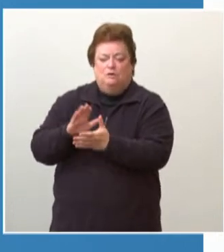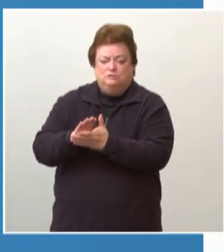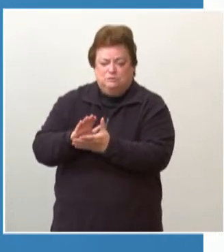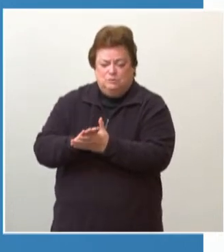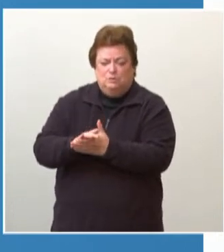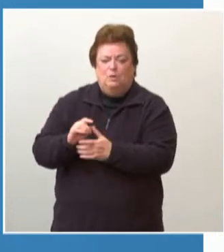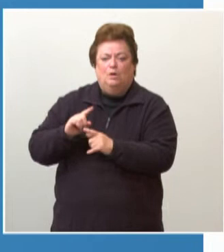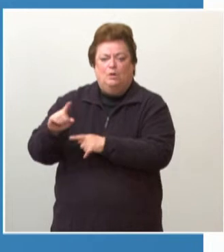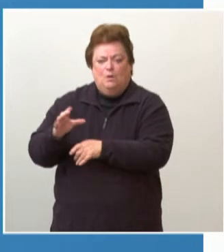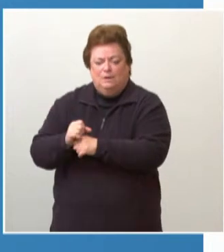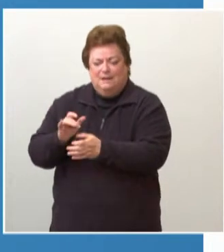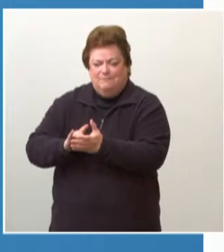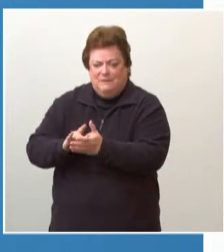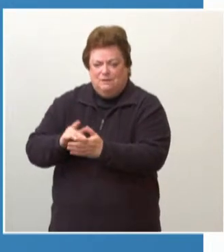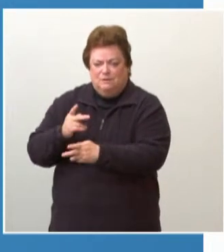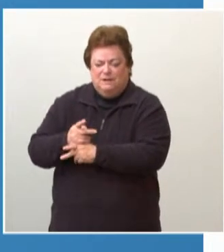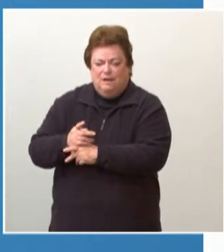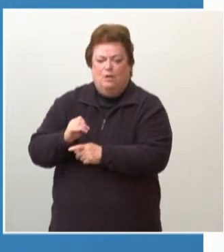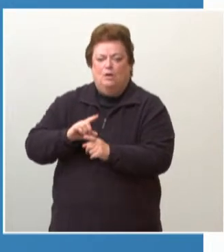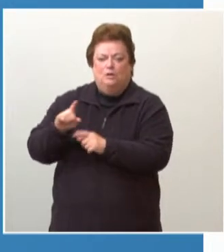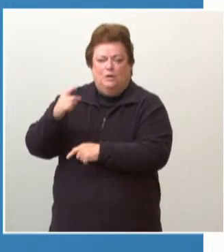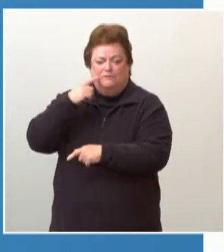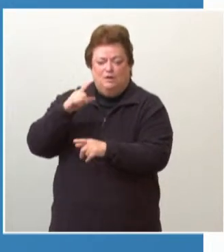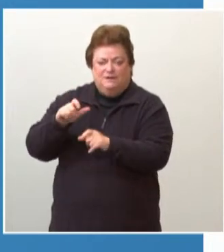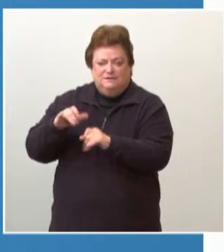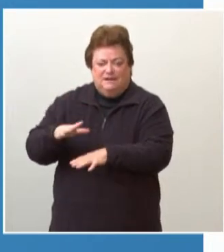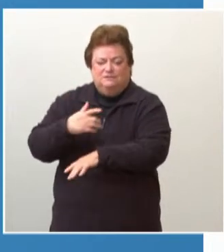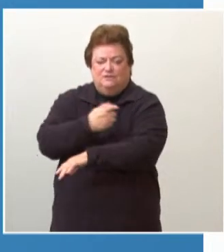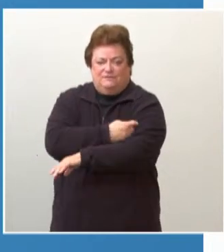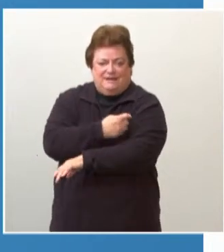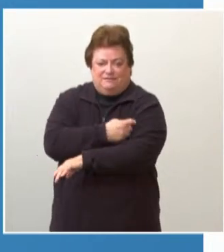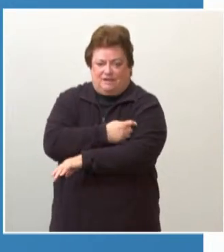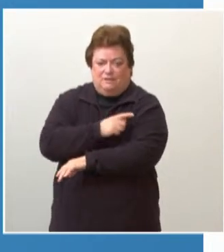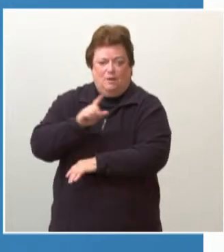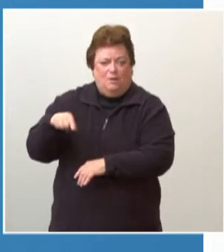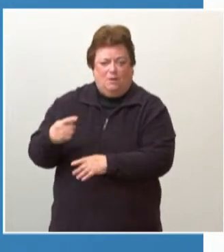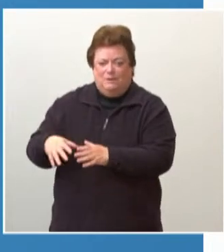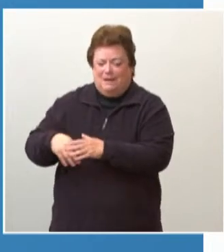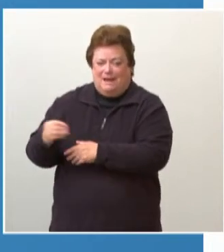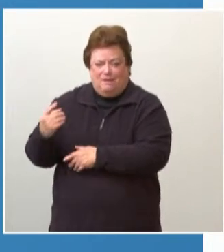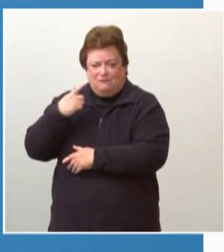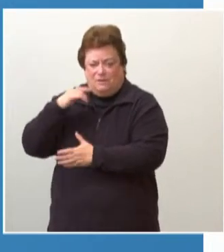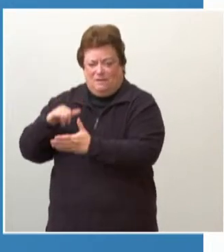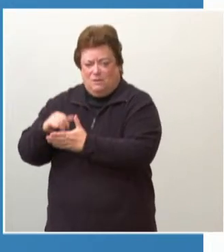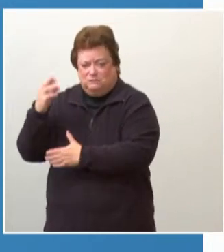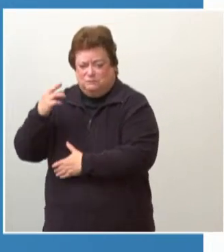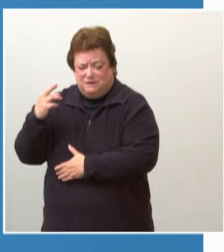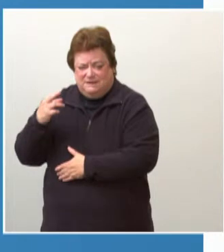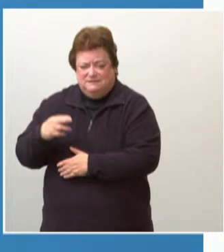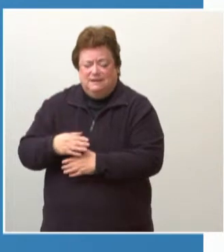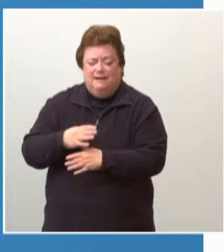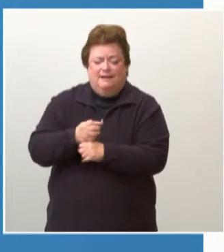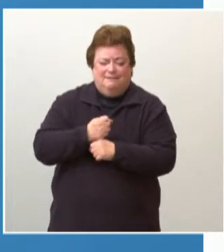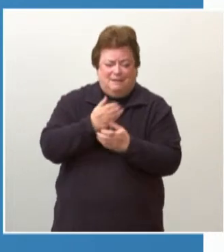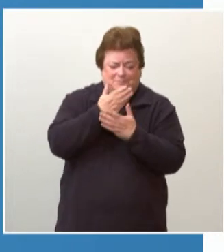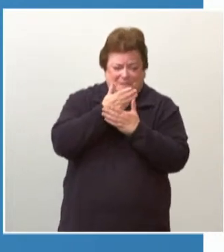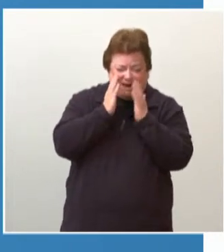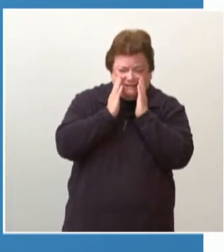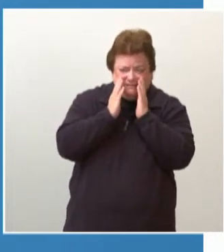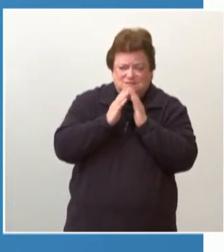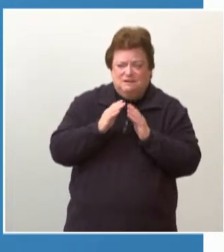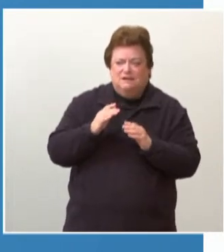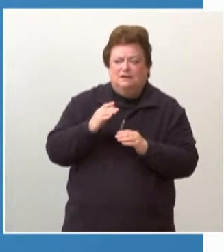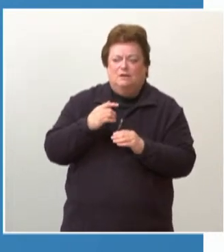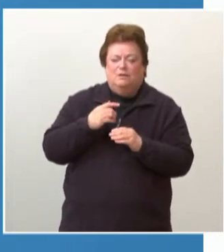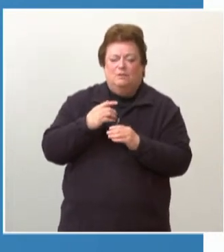medical care, or to get tested or vaccinated. Get vaccinated or boosted now. Mask up indoors and around